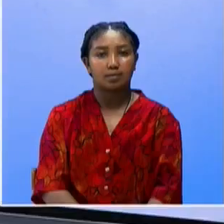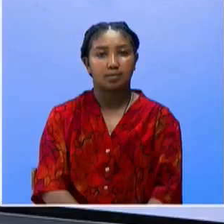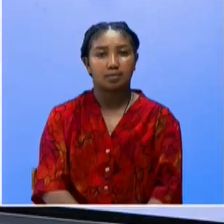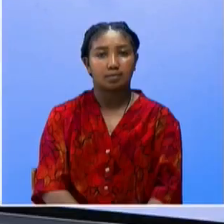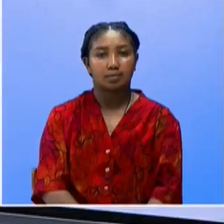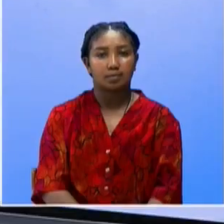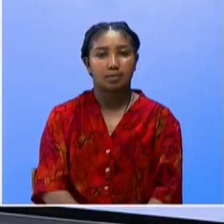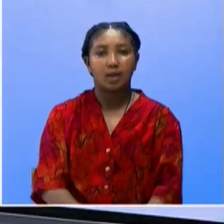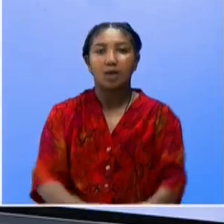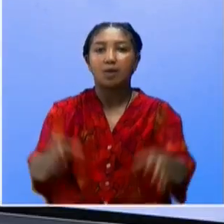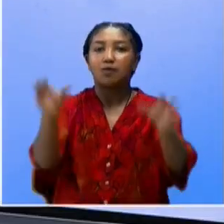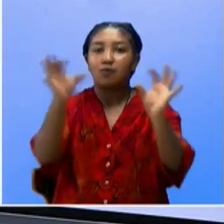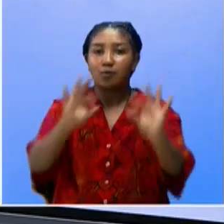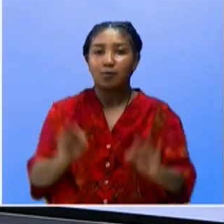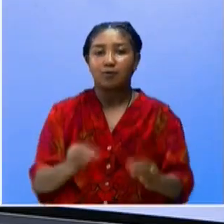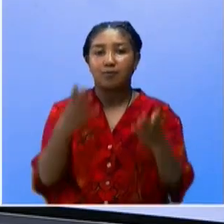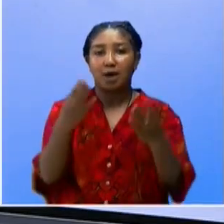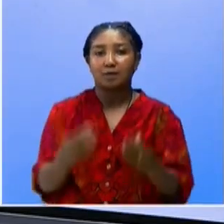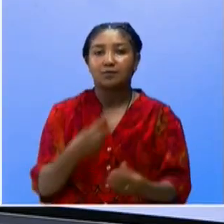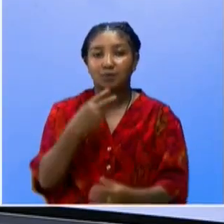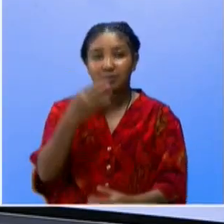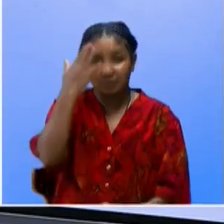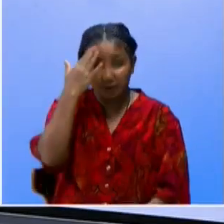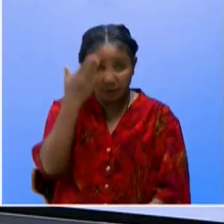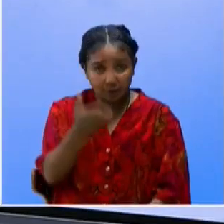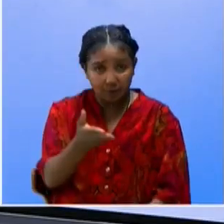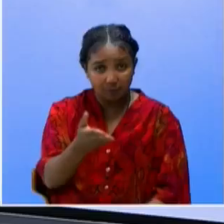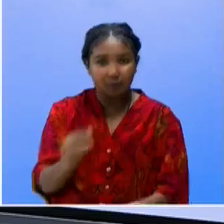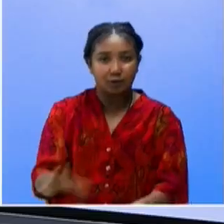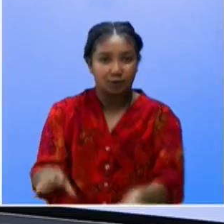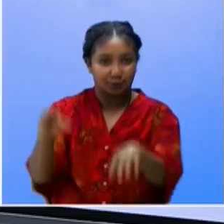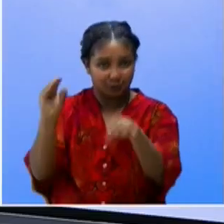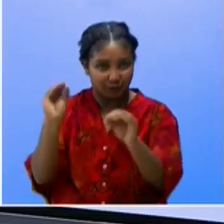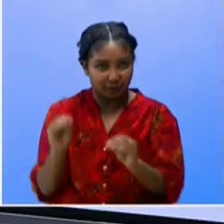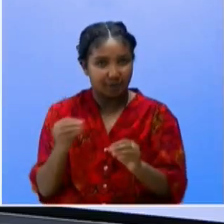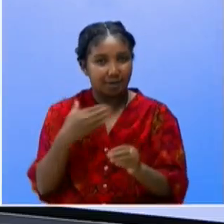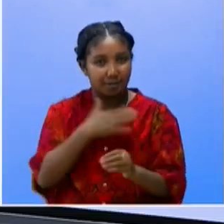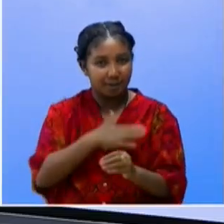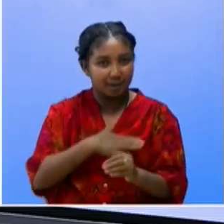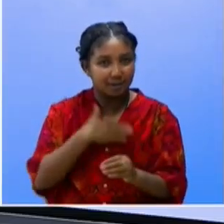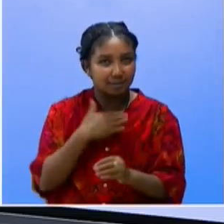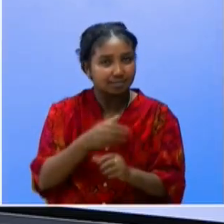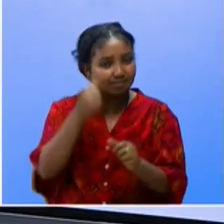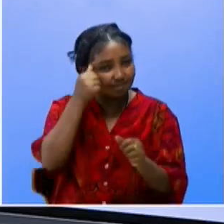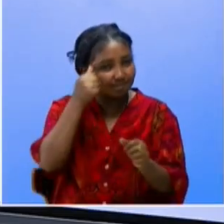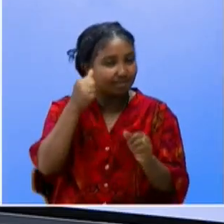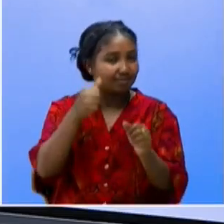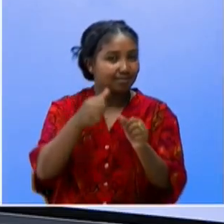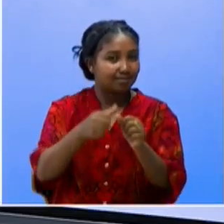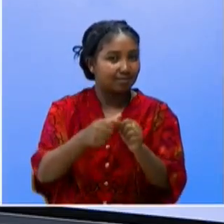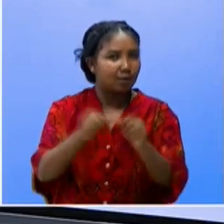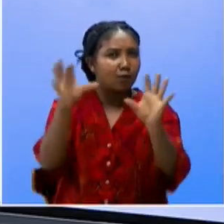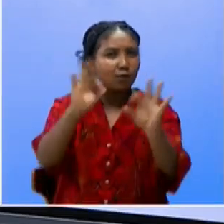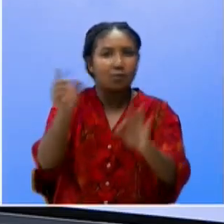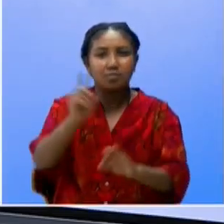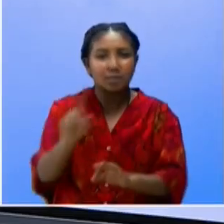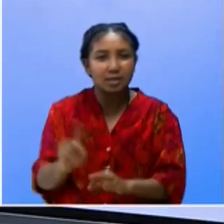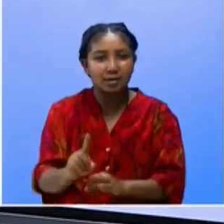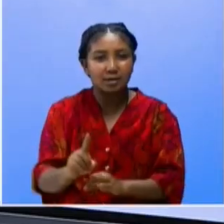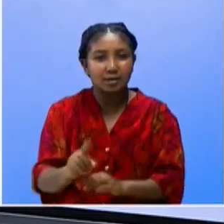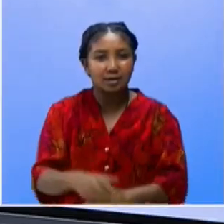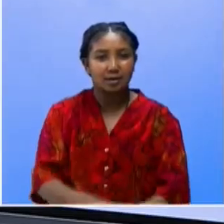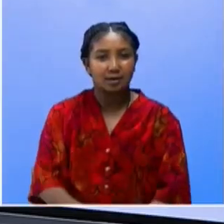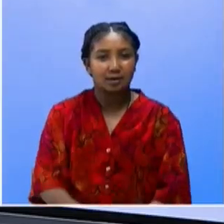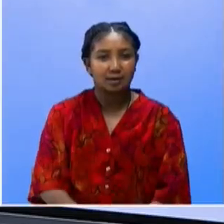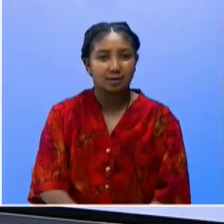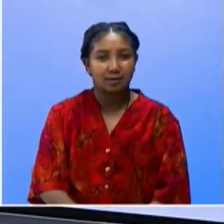Yes, form of passive voice. Do you know that? Students, please bear in your mind the form, unless